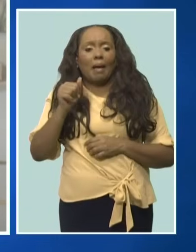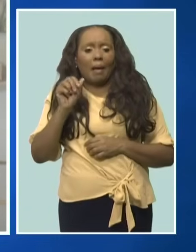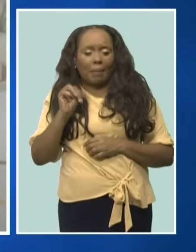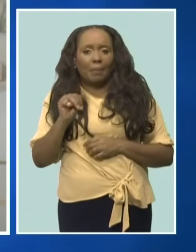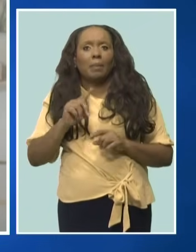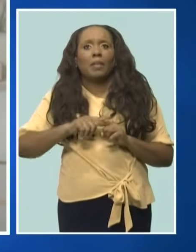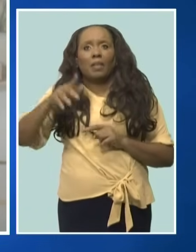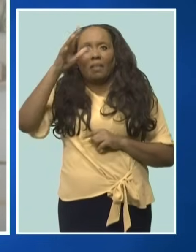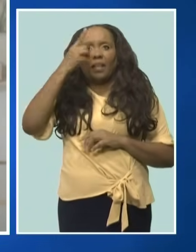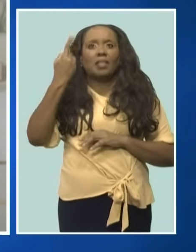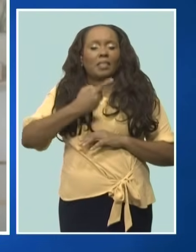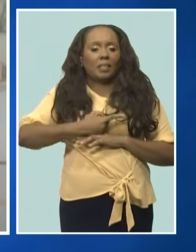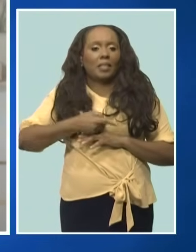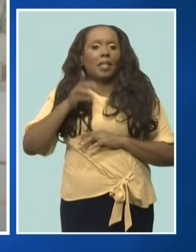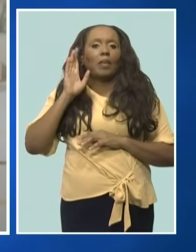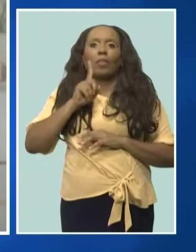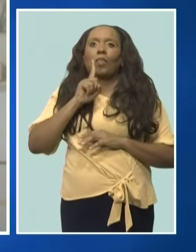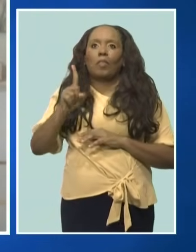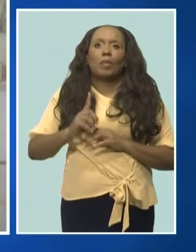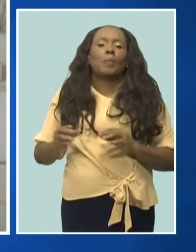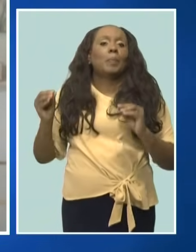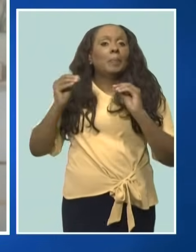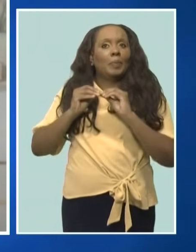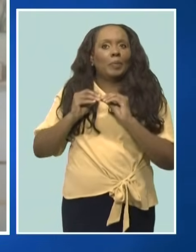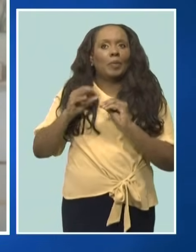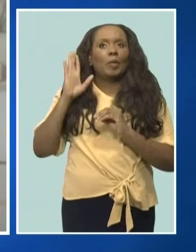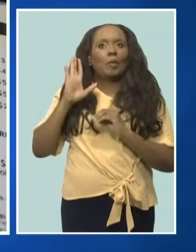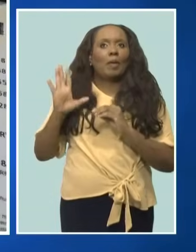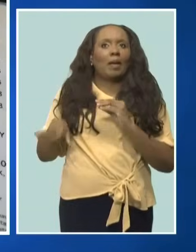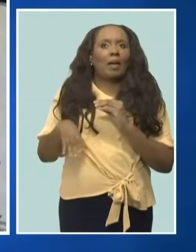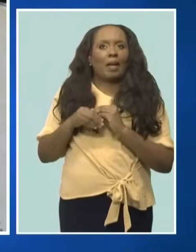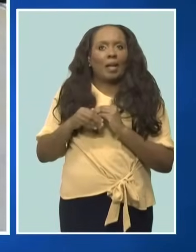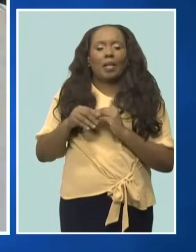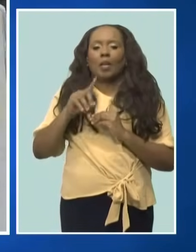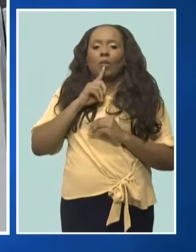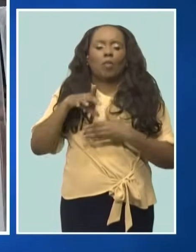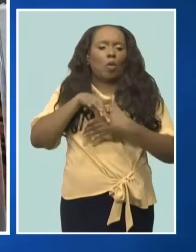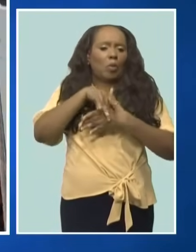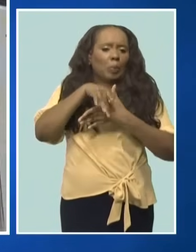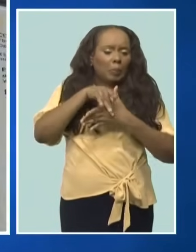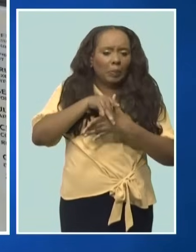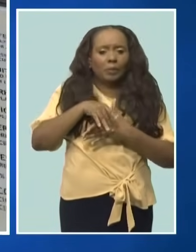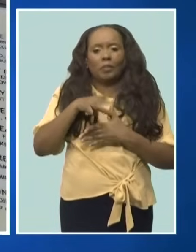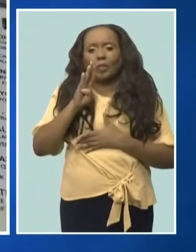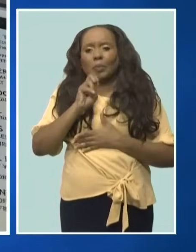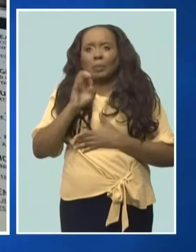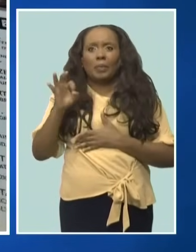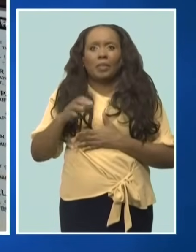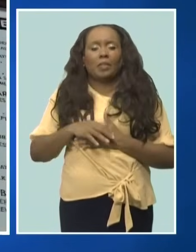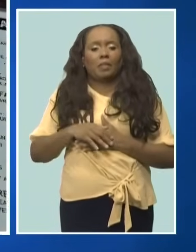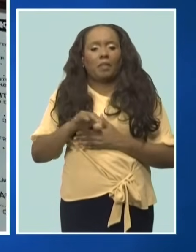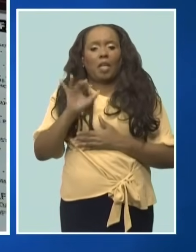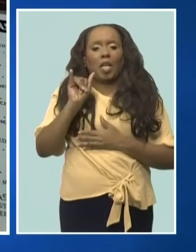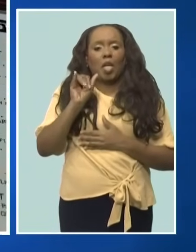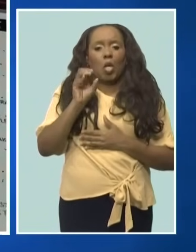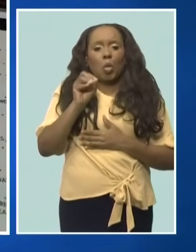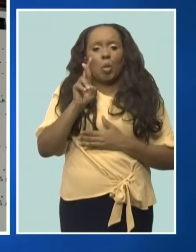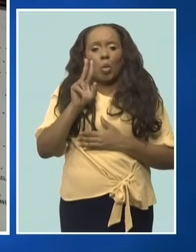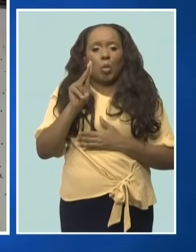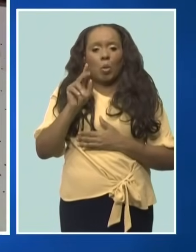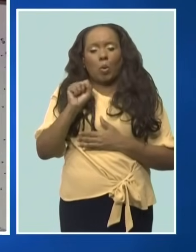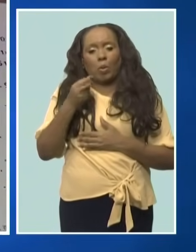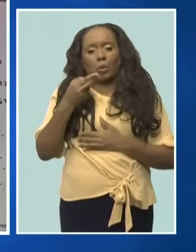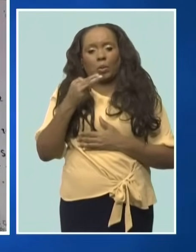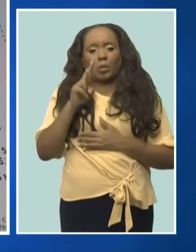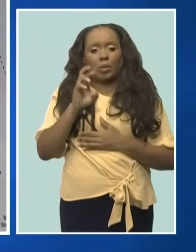Father's Day we are going to take it to another level now, where we can add some real big boy beef to the menu and some Yorkshire puddings and that kind of stuff, where we